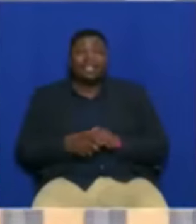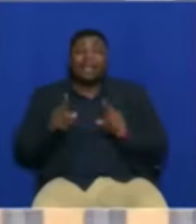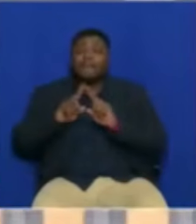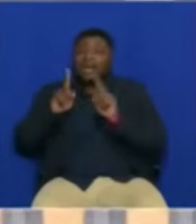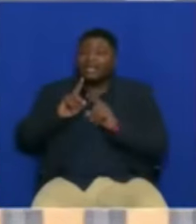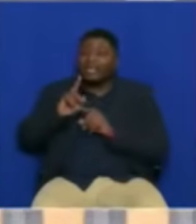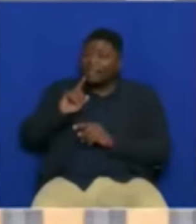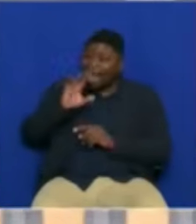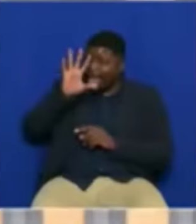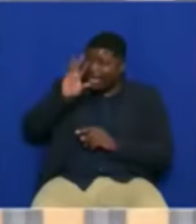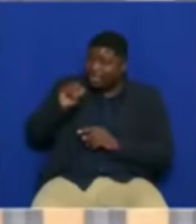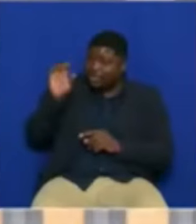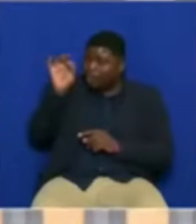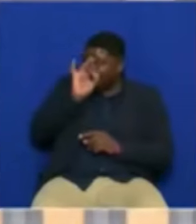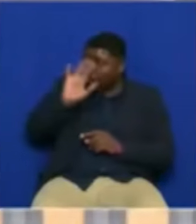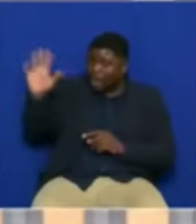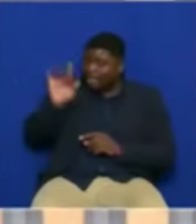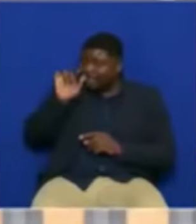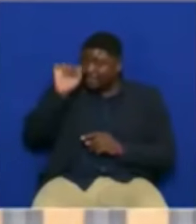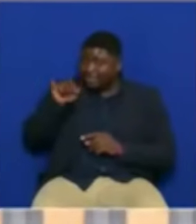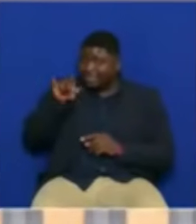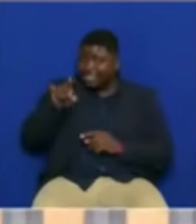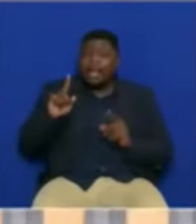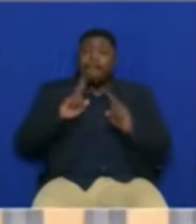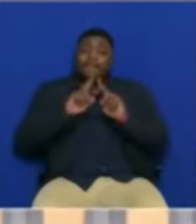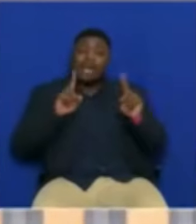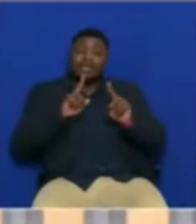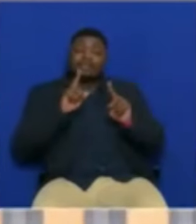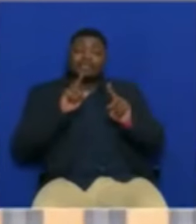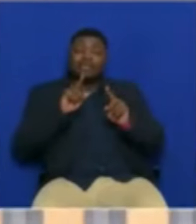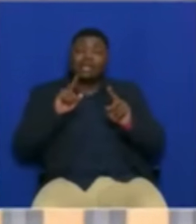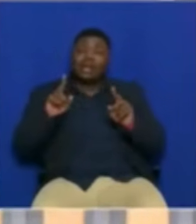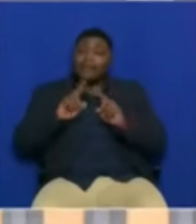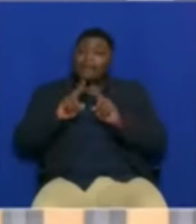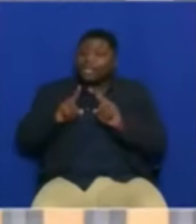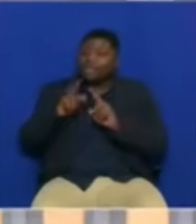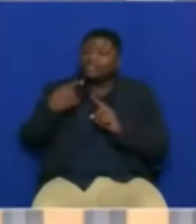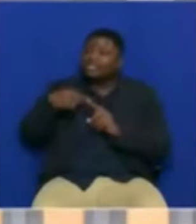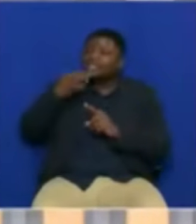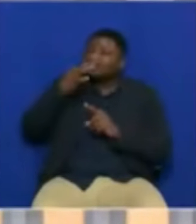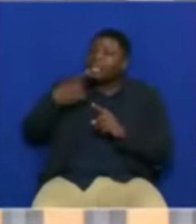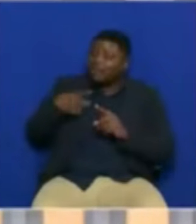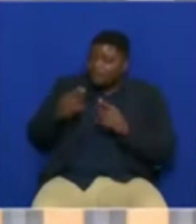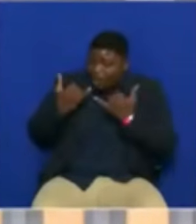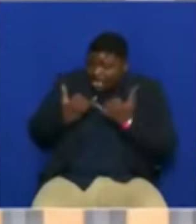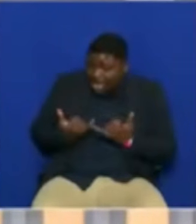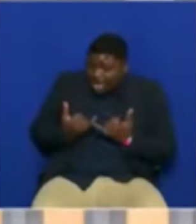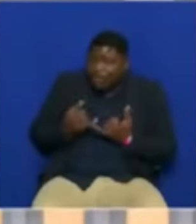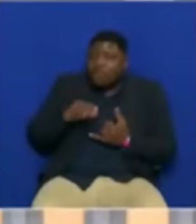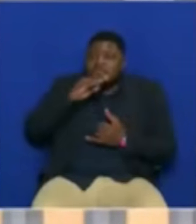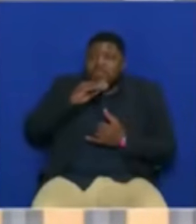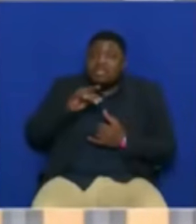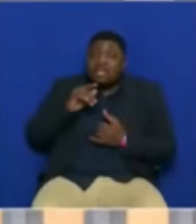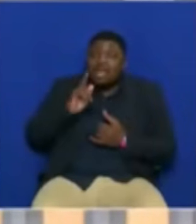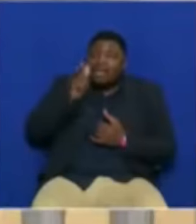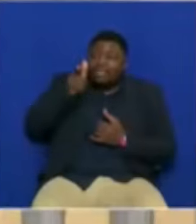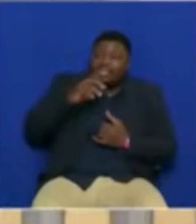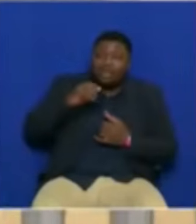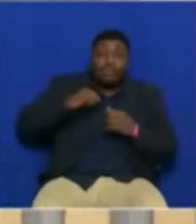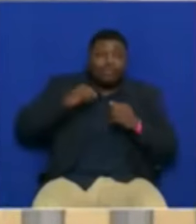you so for you to say this time as if you have another time to disagree. Do you agree?